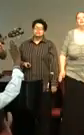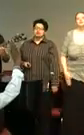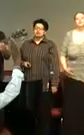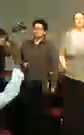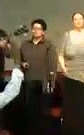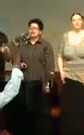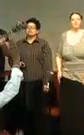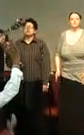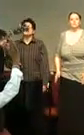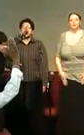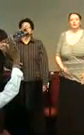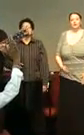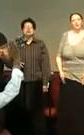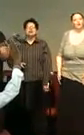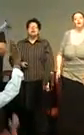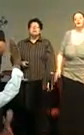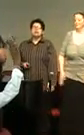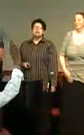all